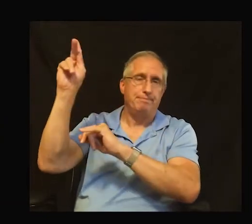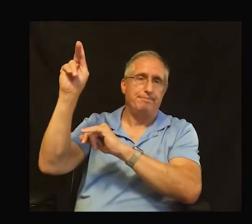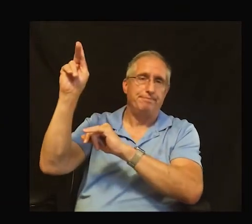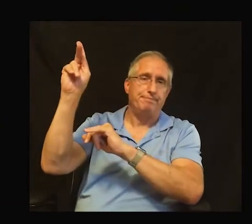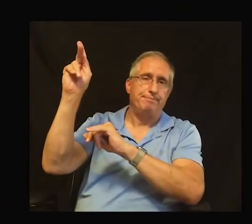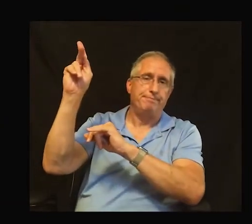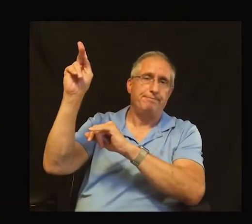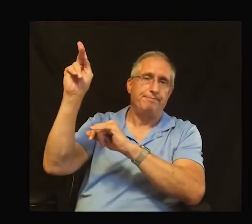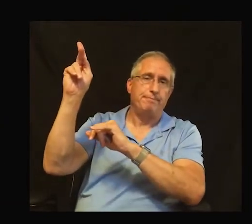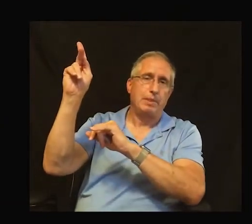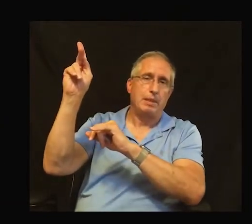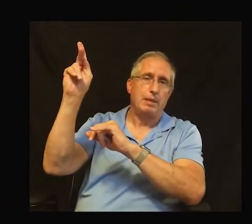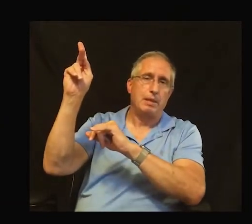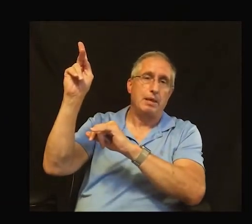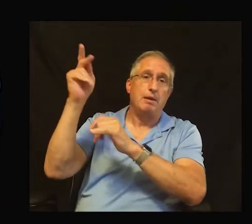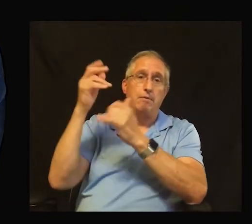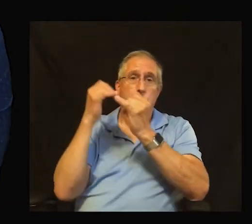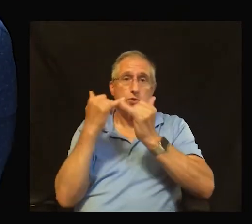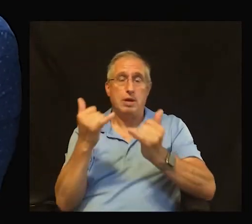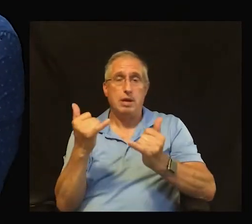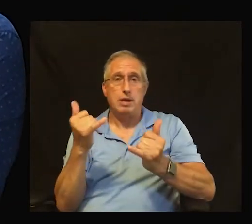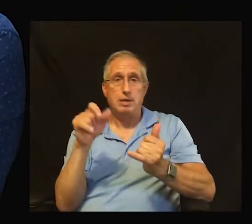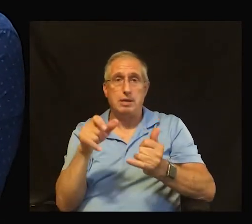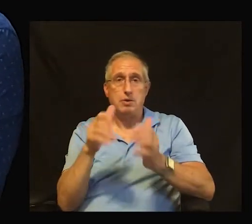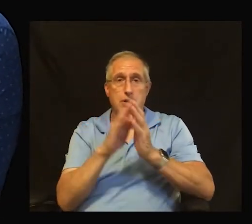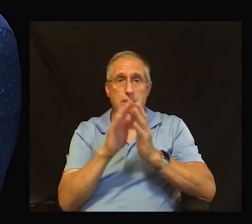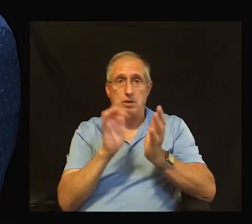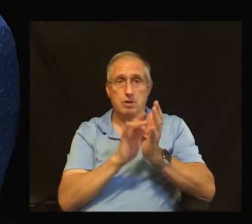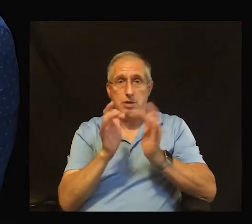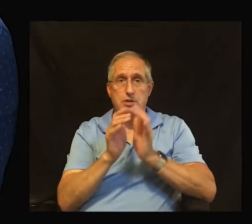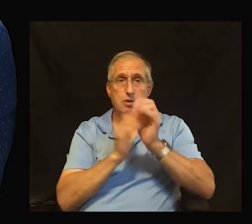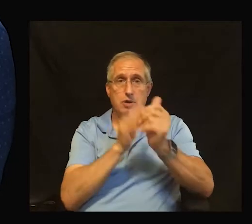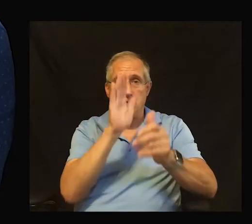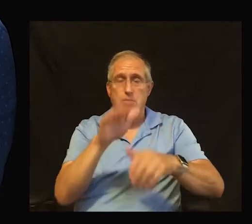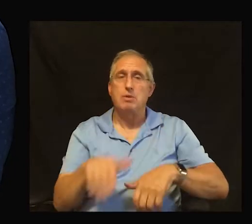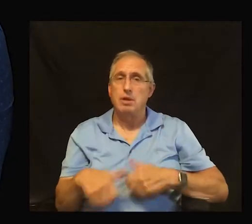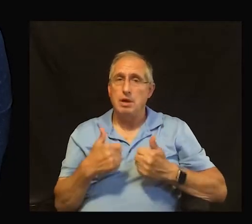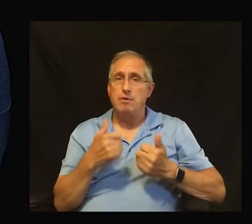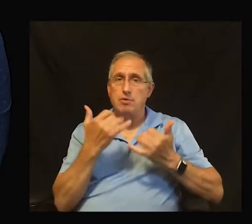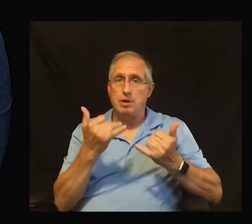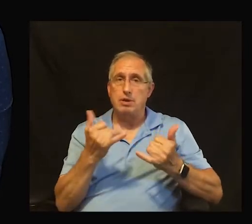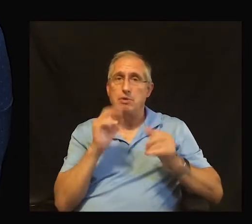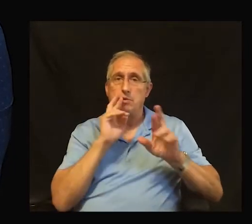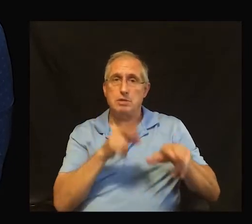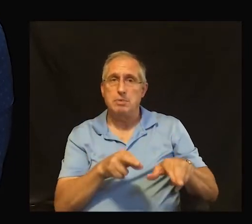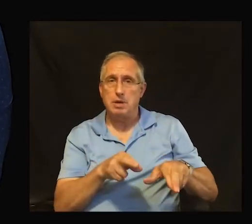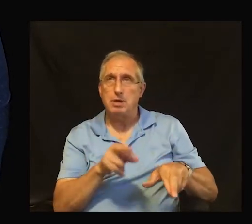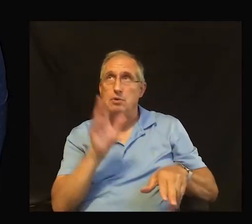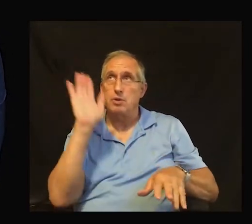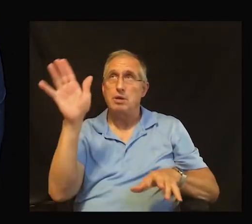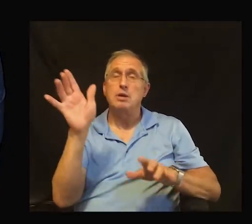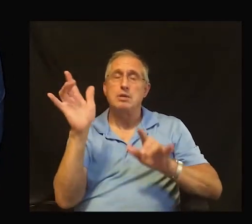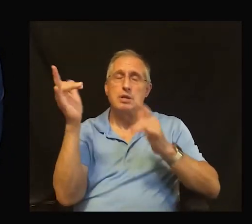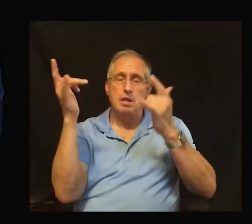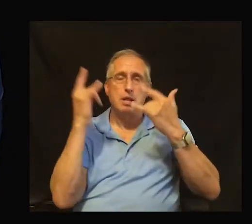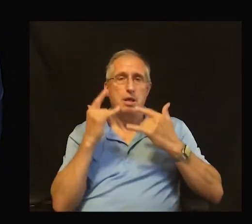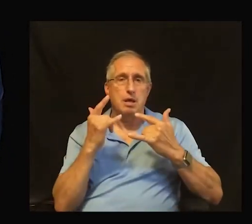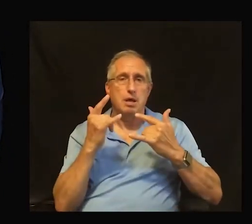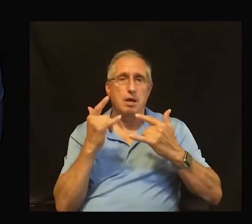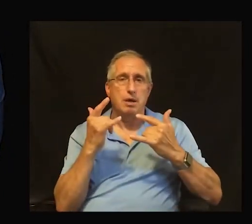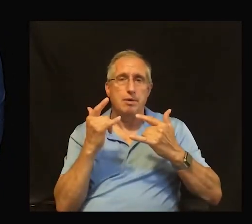you in return." And so if today you need to ask Jesus to lead your life, if today you need to respond to his